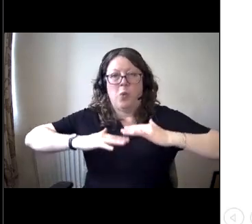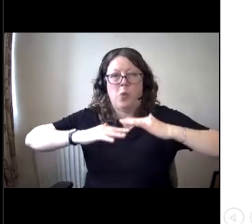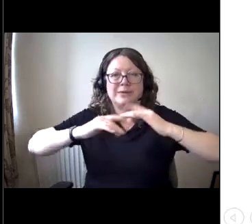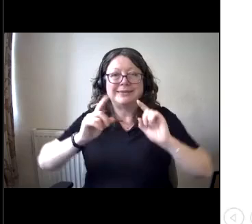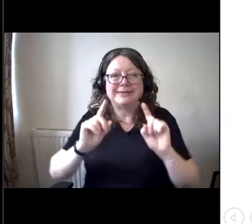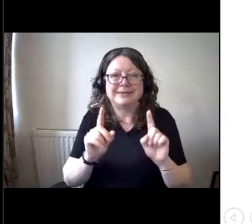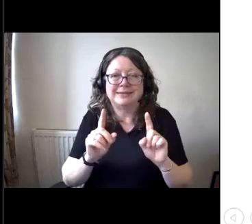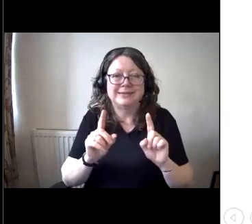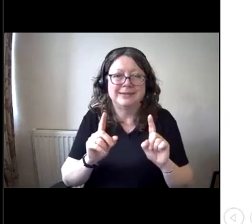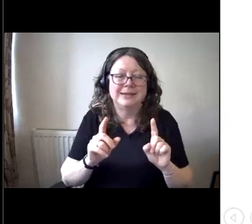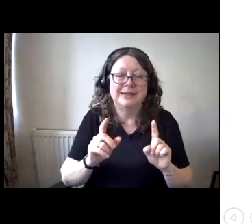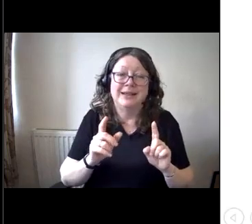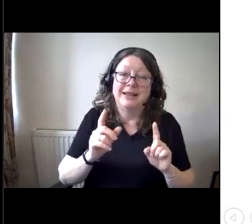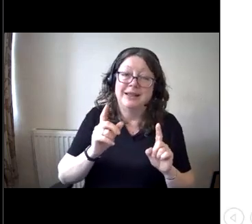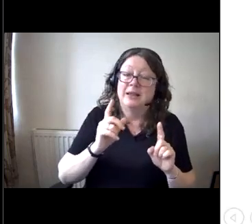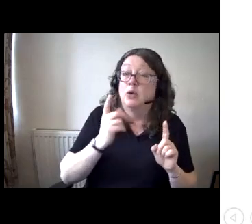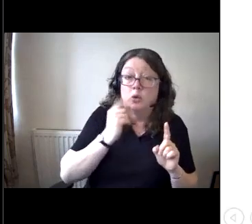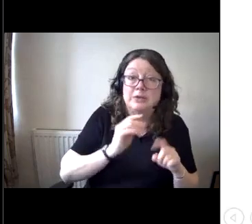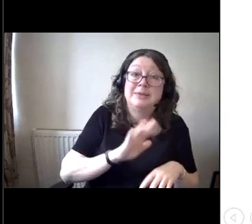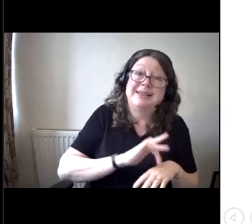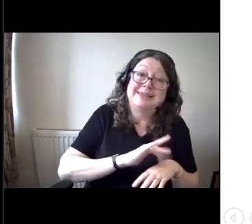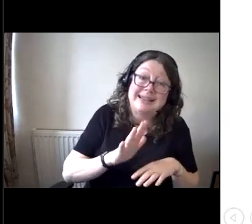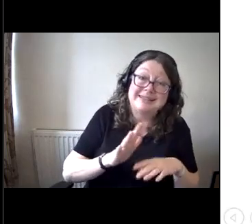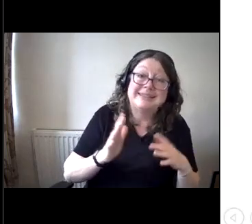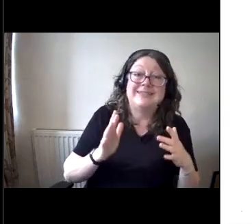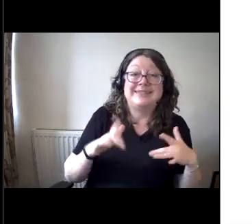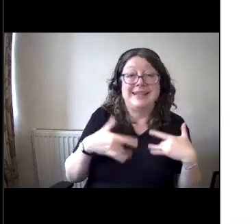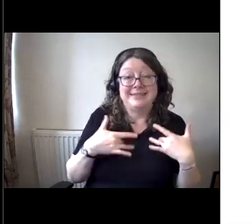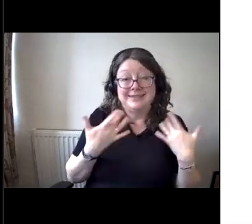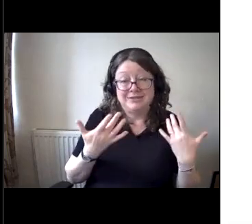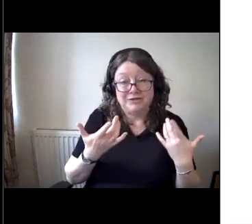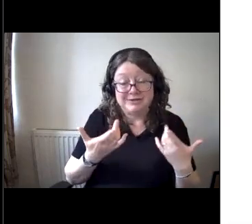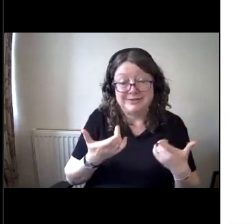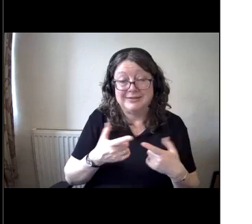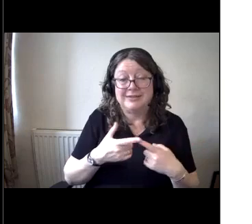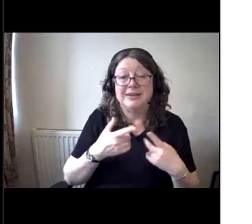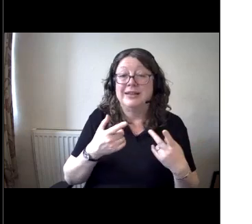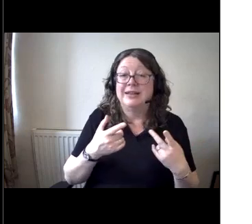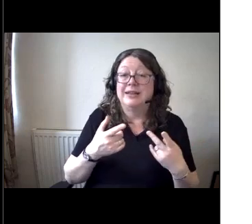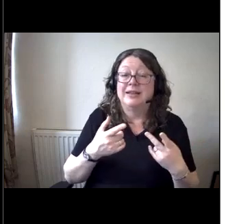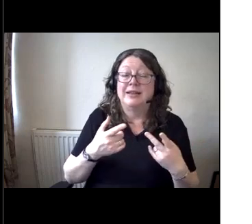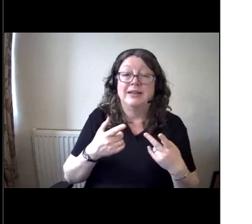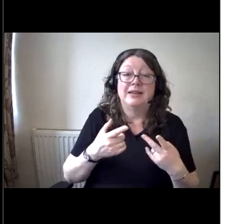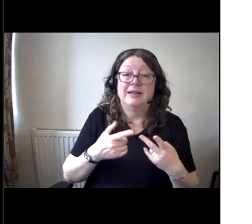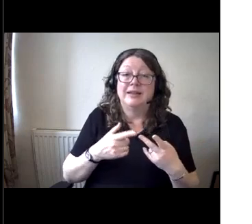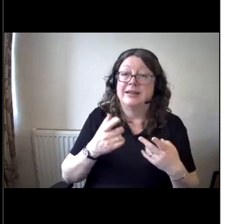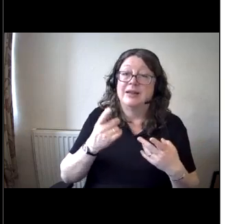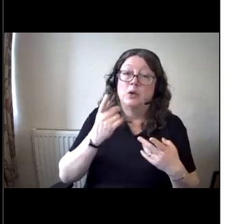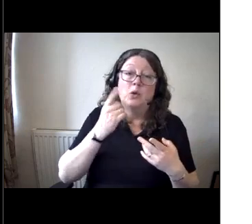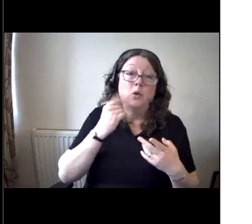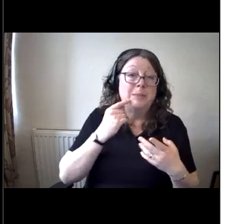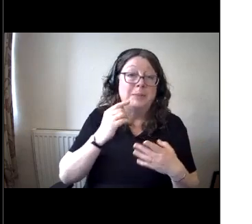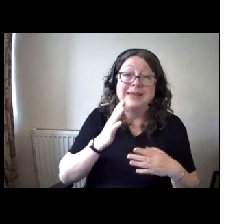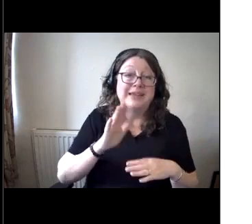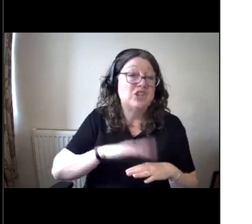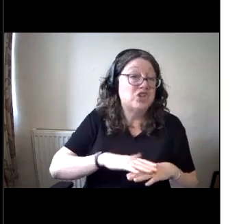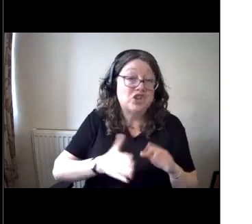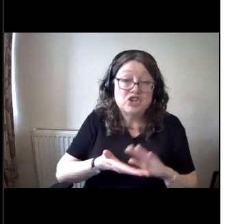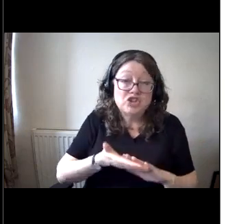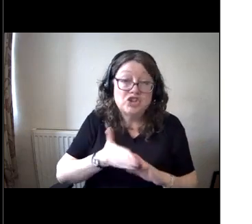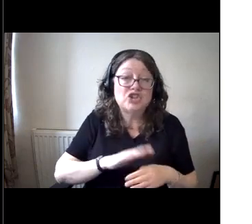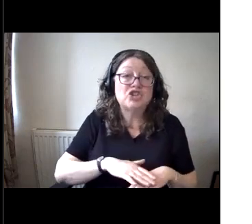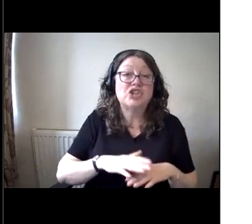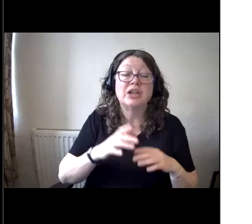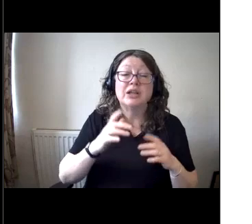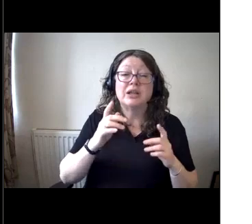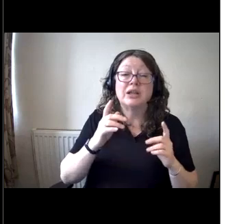those sensory sensitivities. So one of the things that they might be sensitive to is that touch system, for example, and